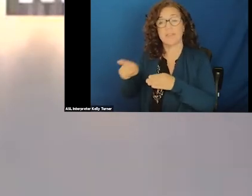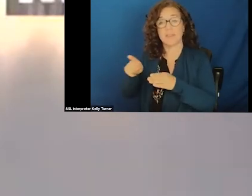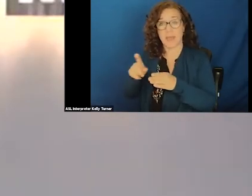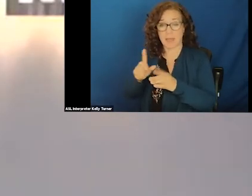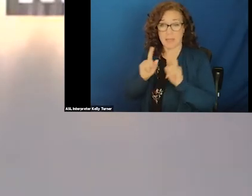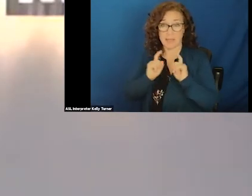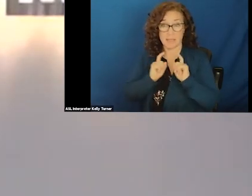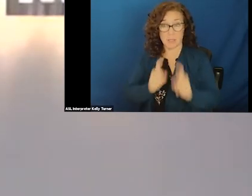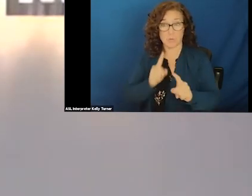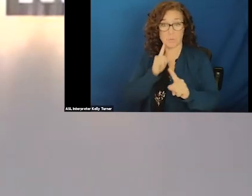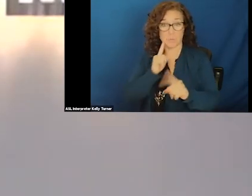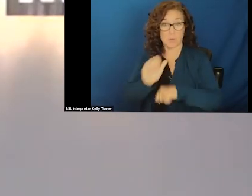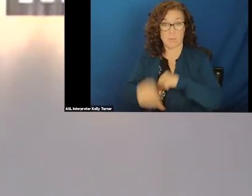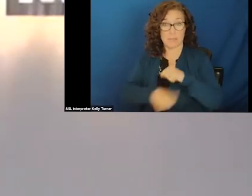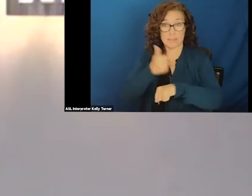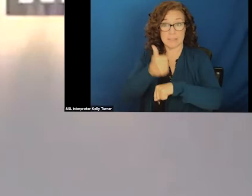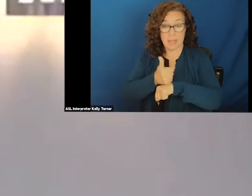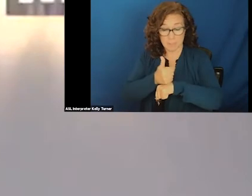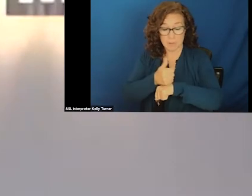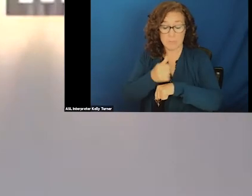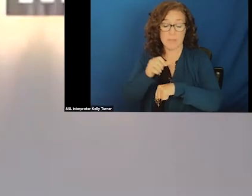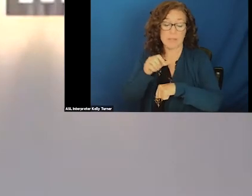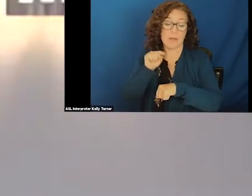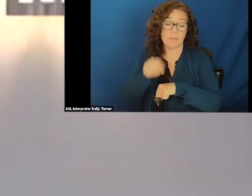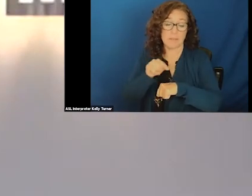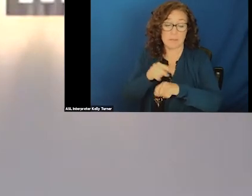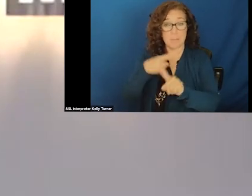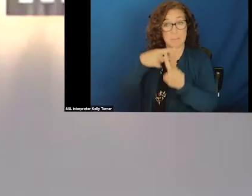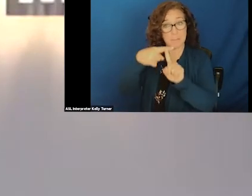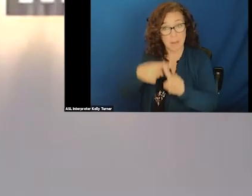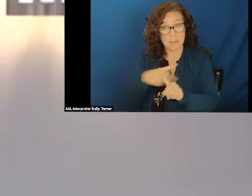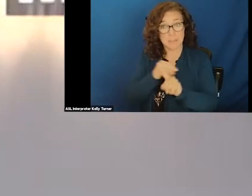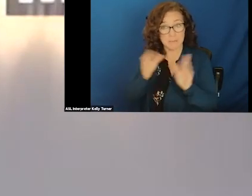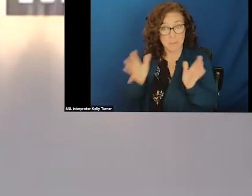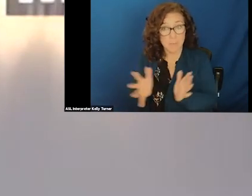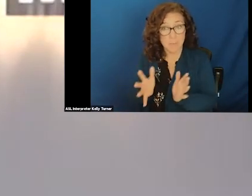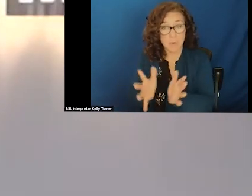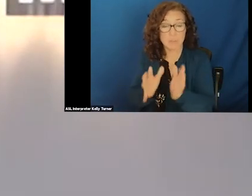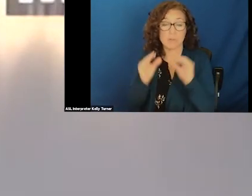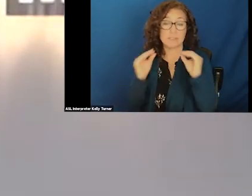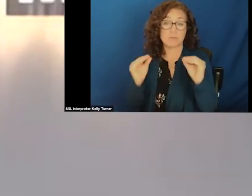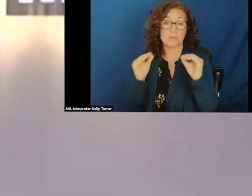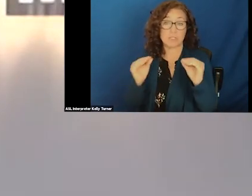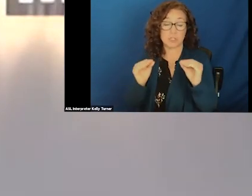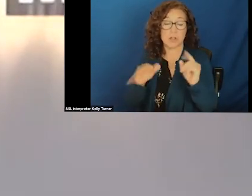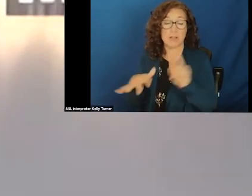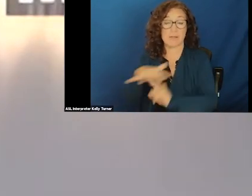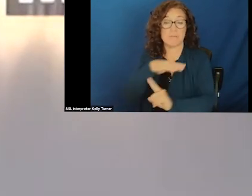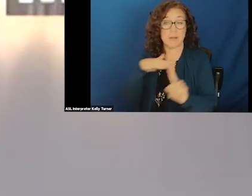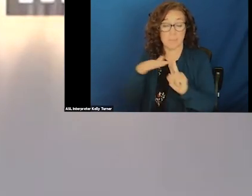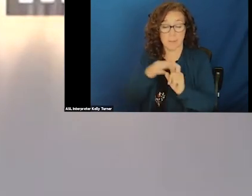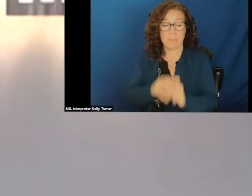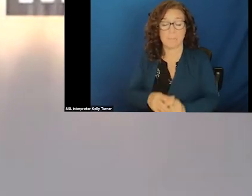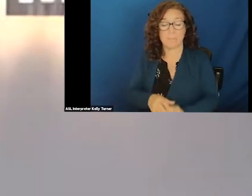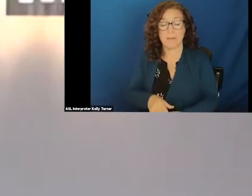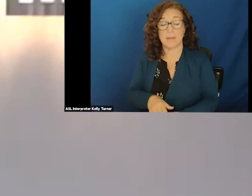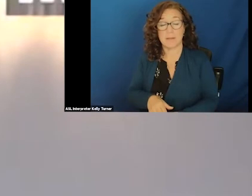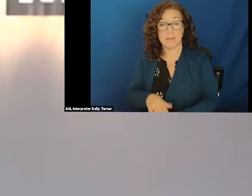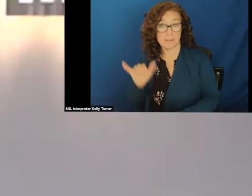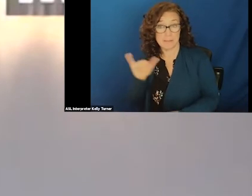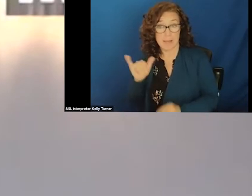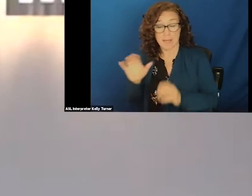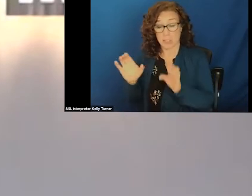environment. And whereas certificated, classified management, and other education professionals